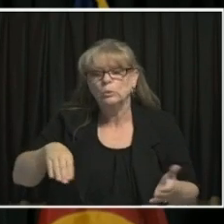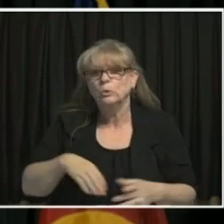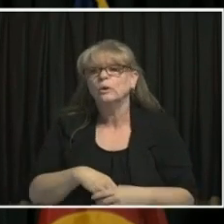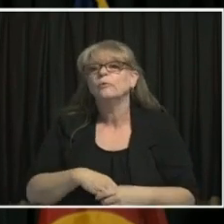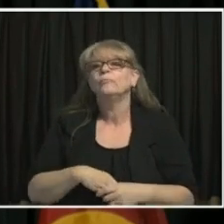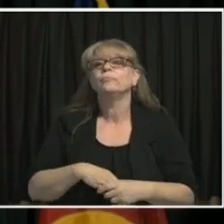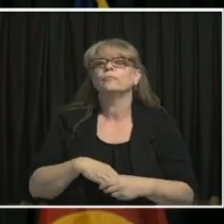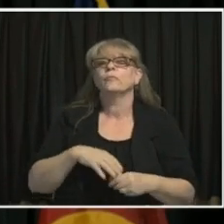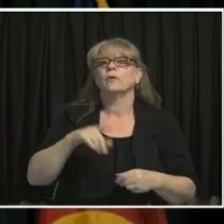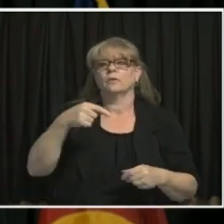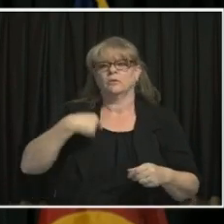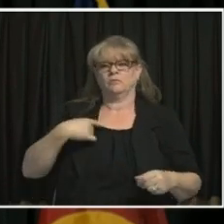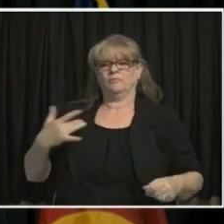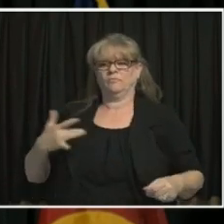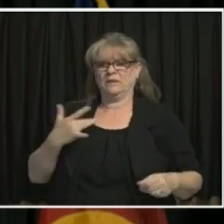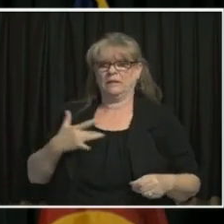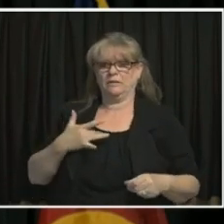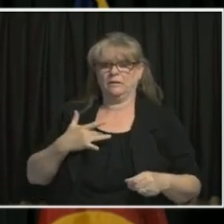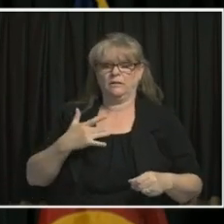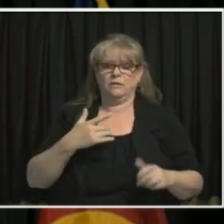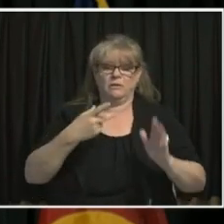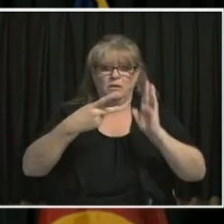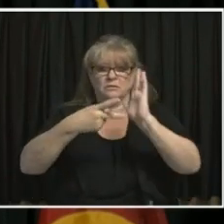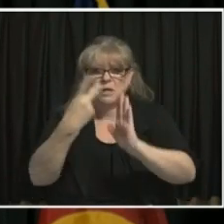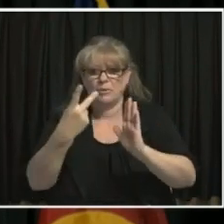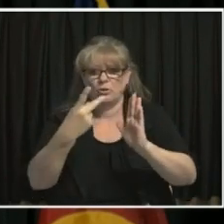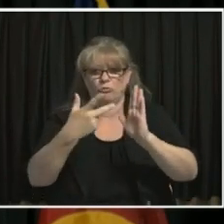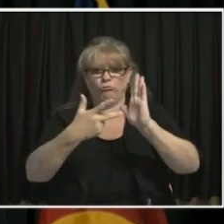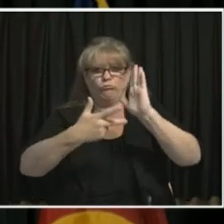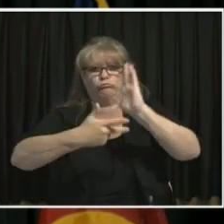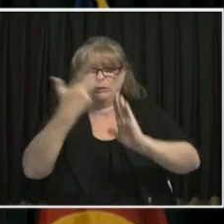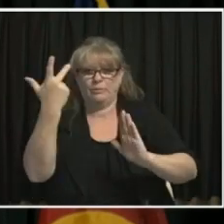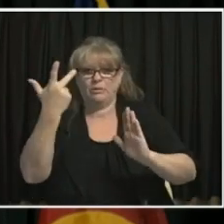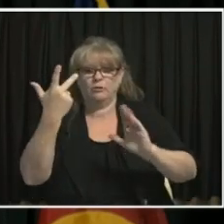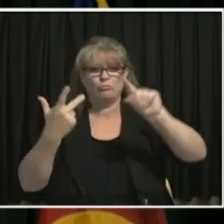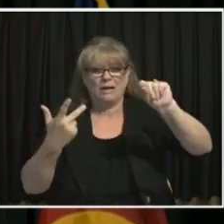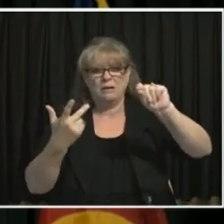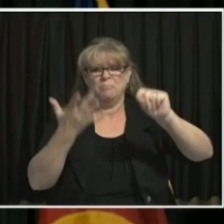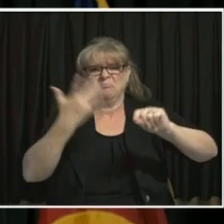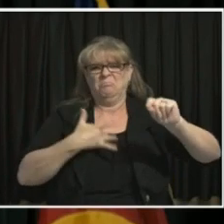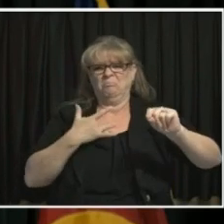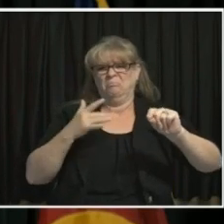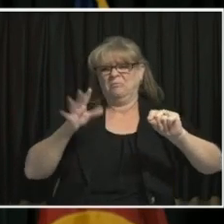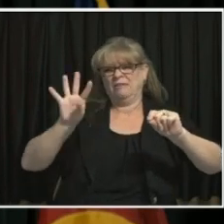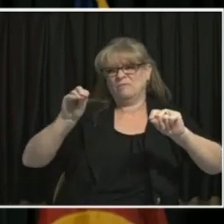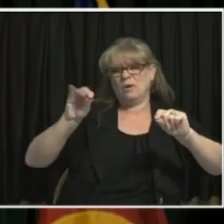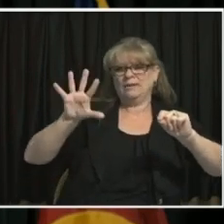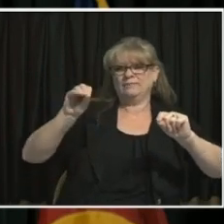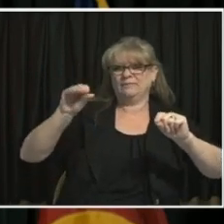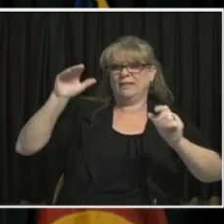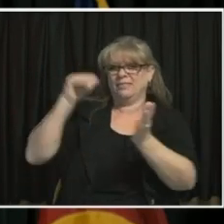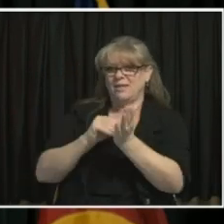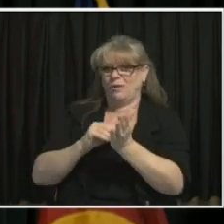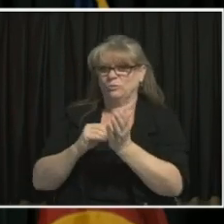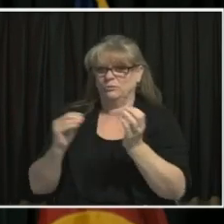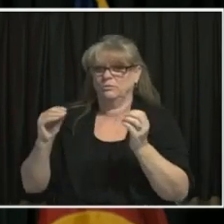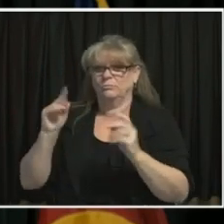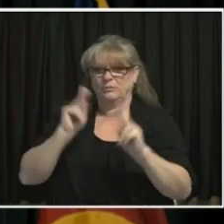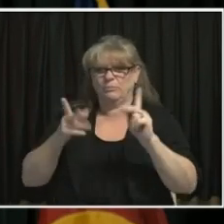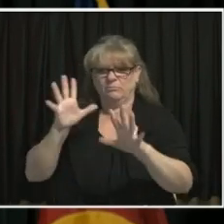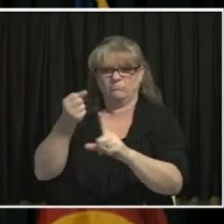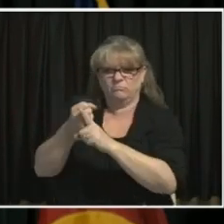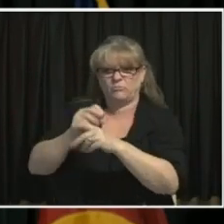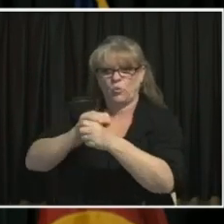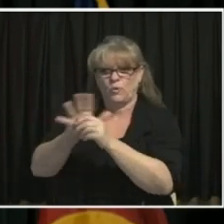3, even 4 times that number of Coloradans. We currently have a total of 3,659